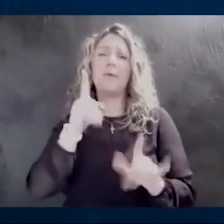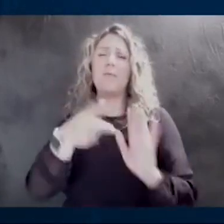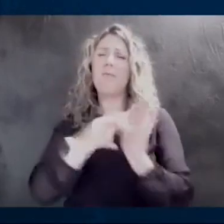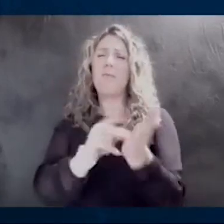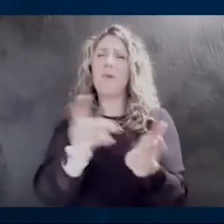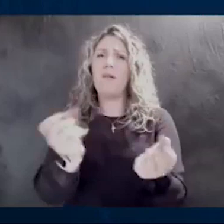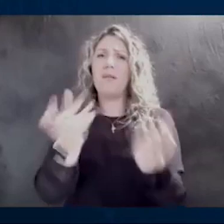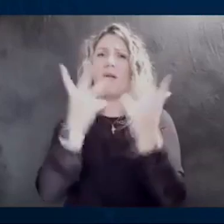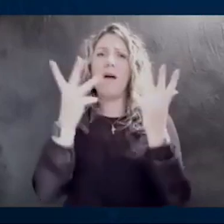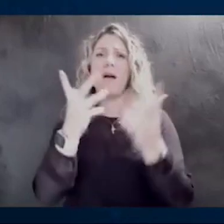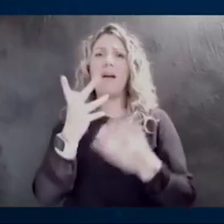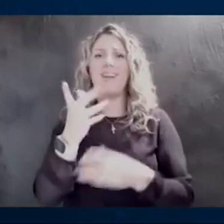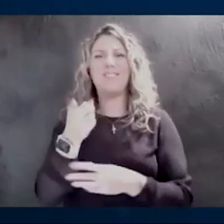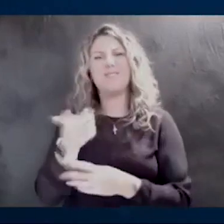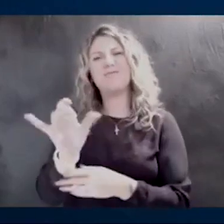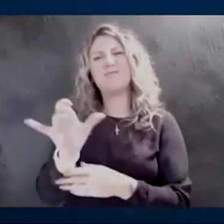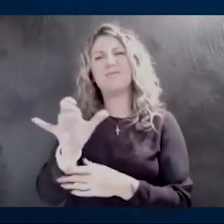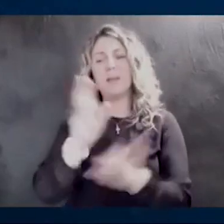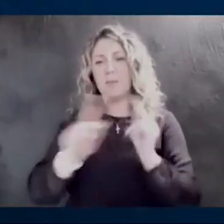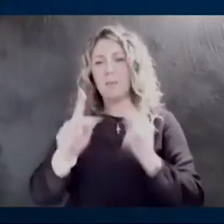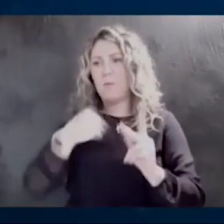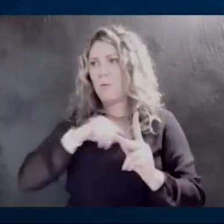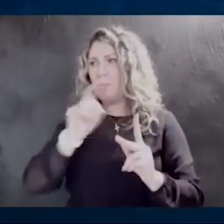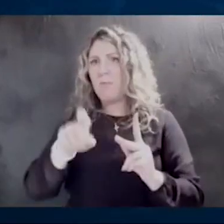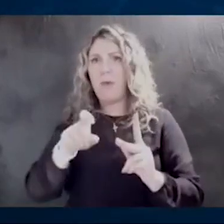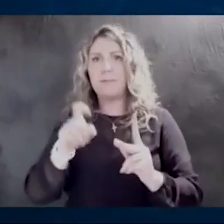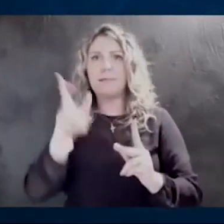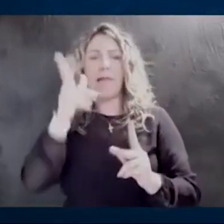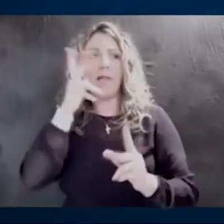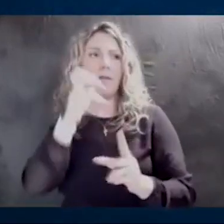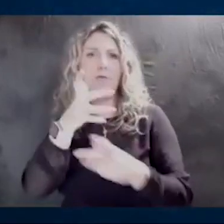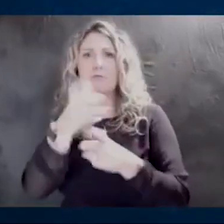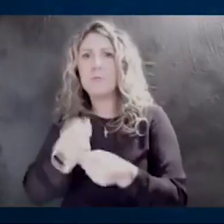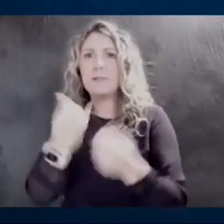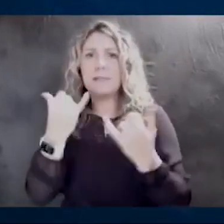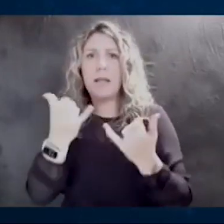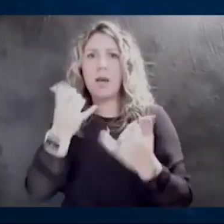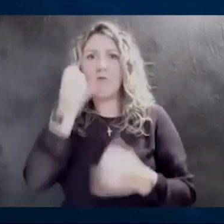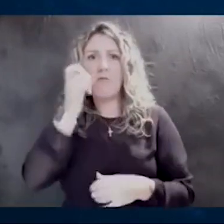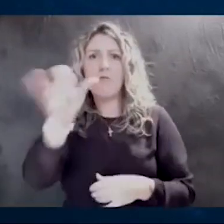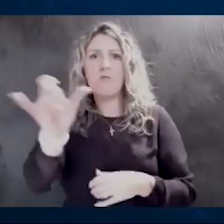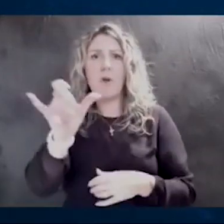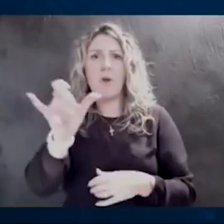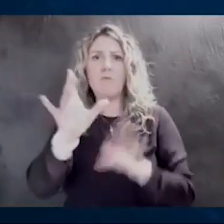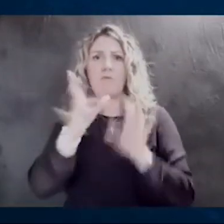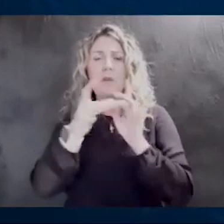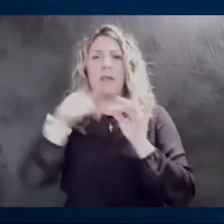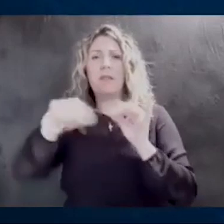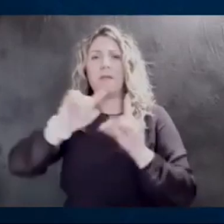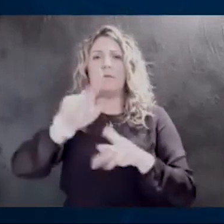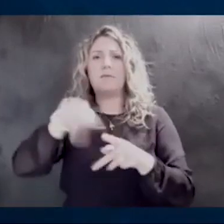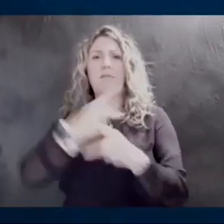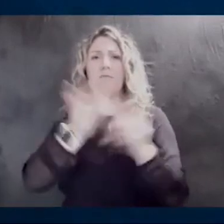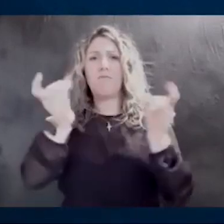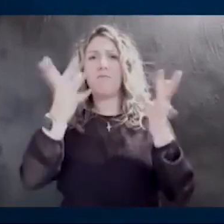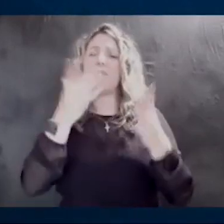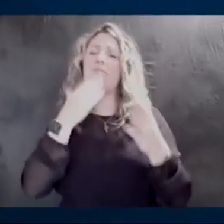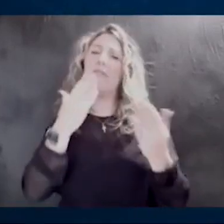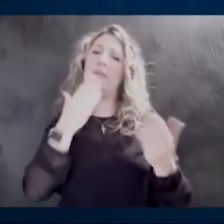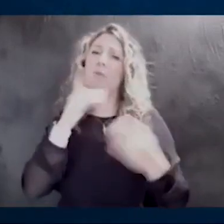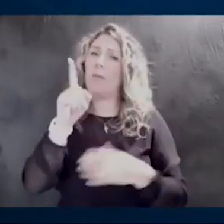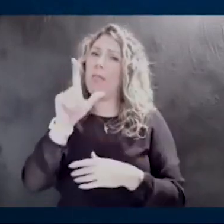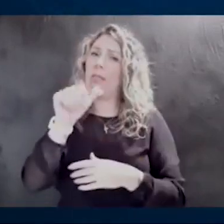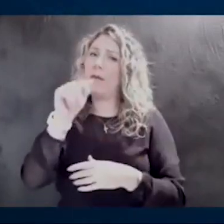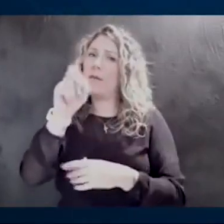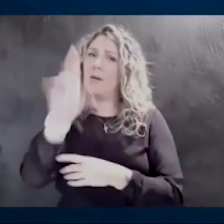to listen to and trust now and forever around these kind of crises. And I want to thank Larry, especially pointing out the success